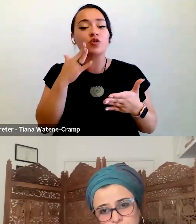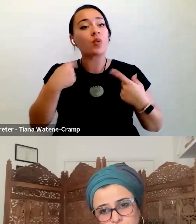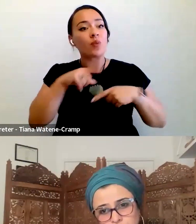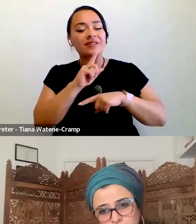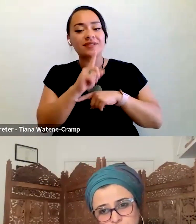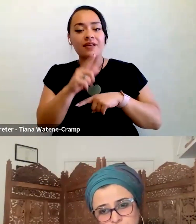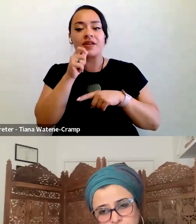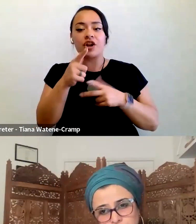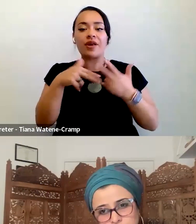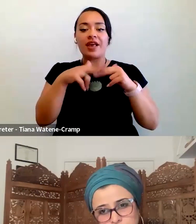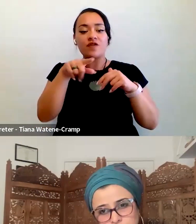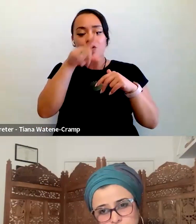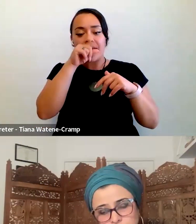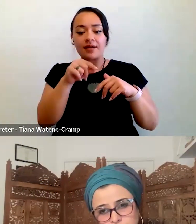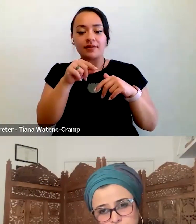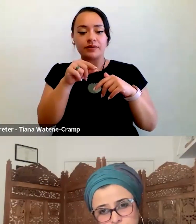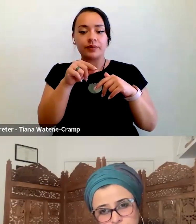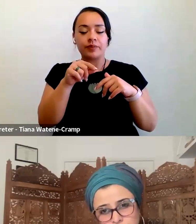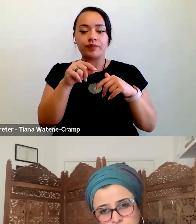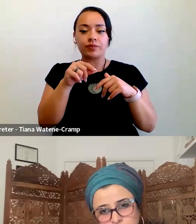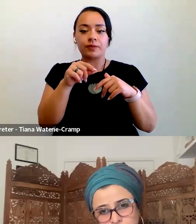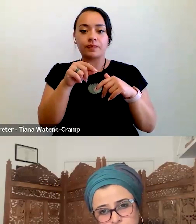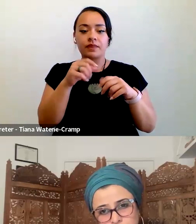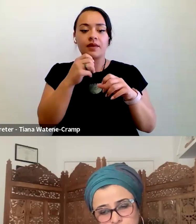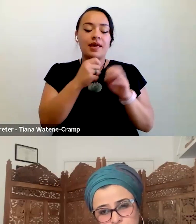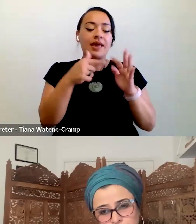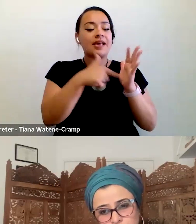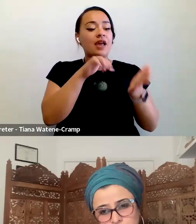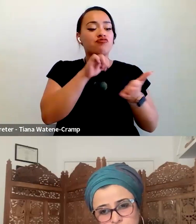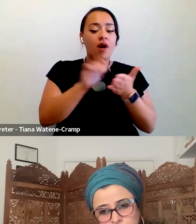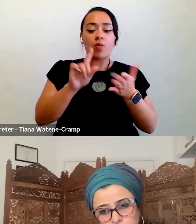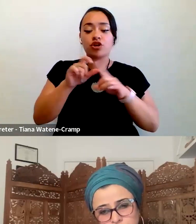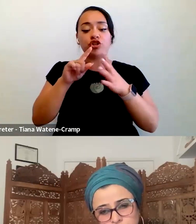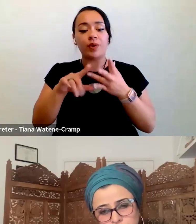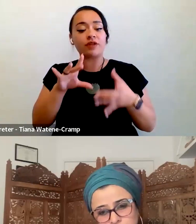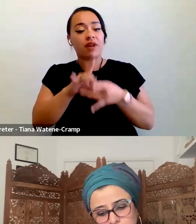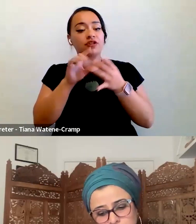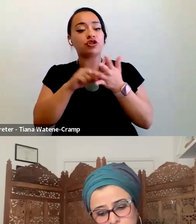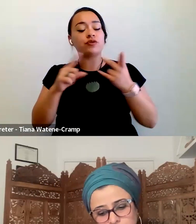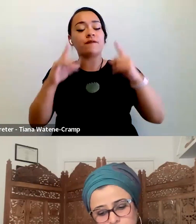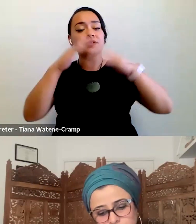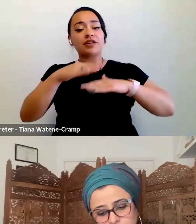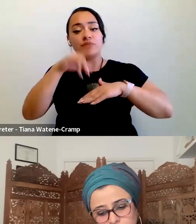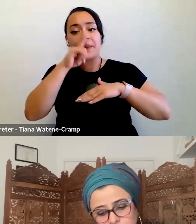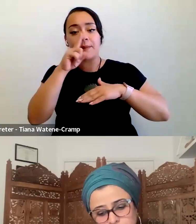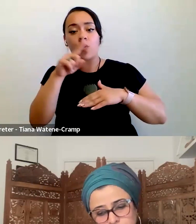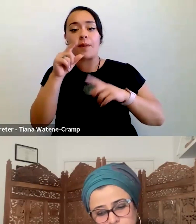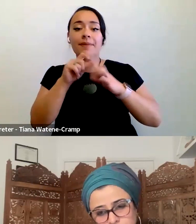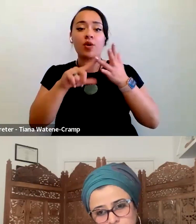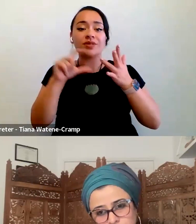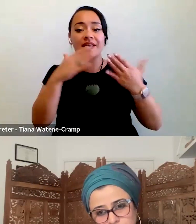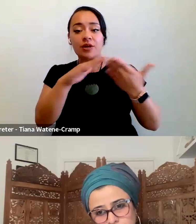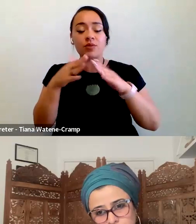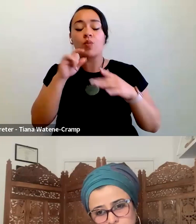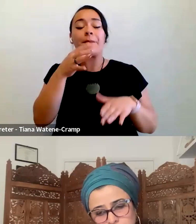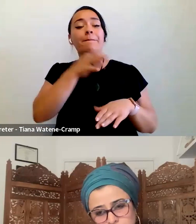can do if you can get right what you're doing in relation to First Nations people or people of colour communities, then it's going to benefit everyone.